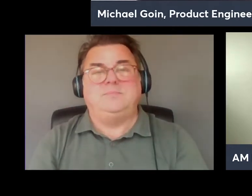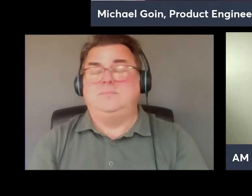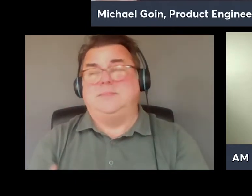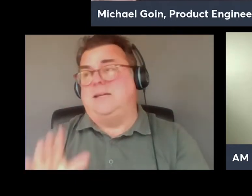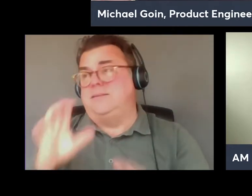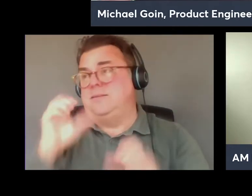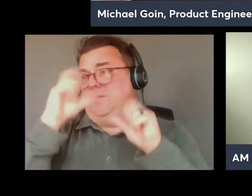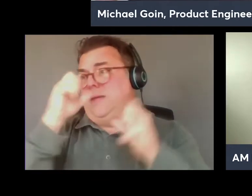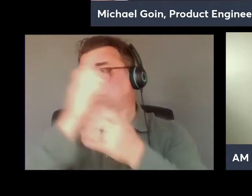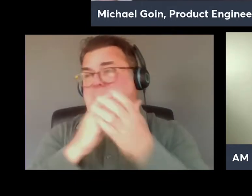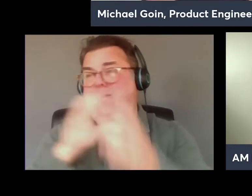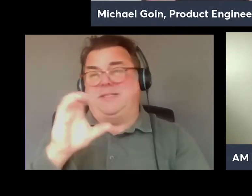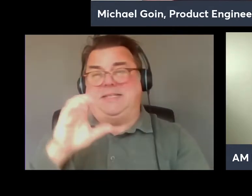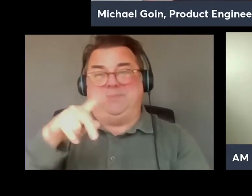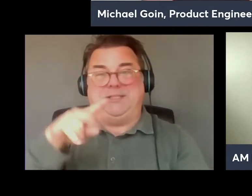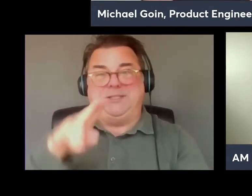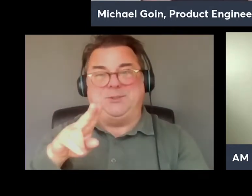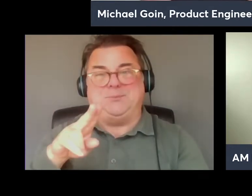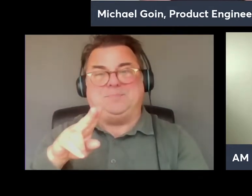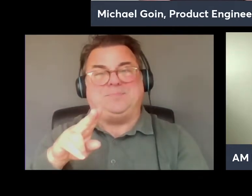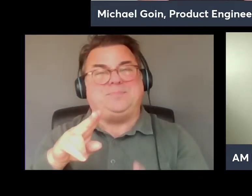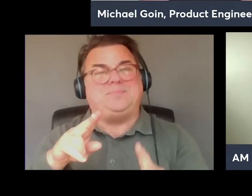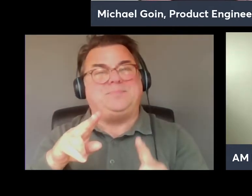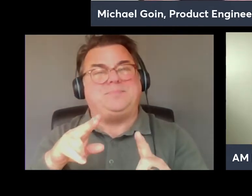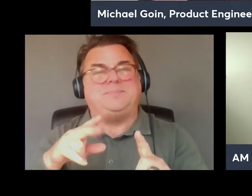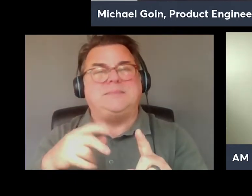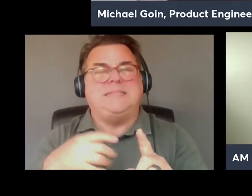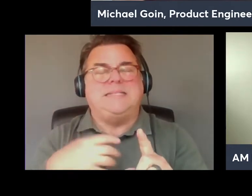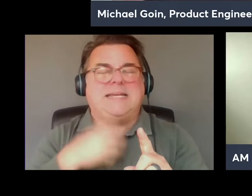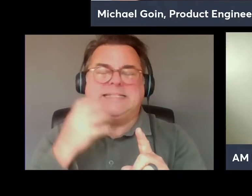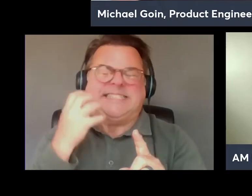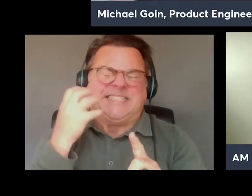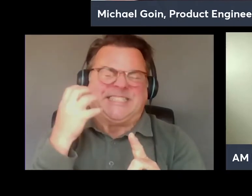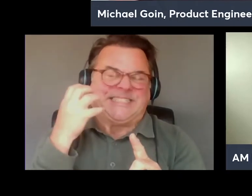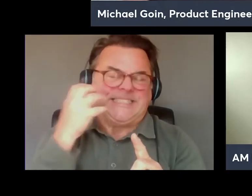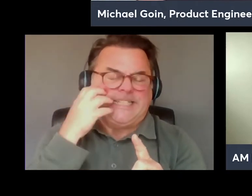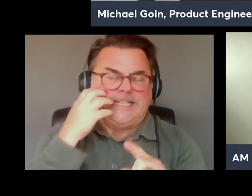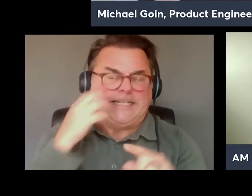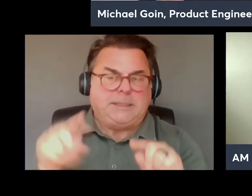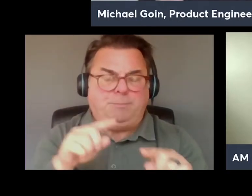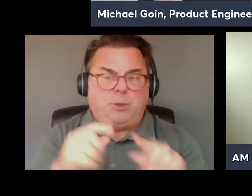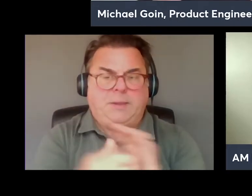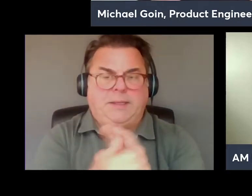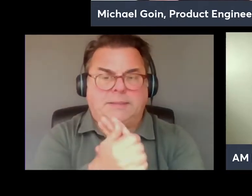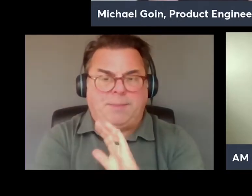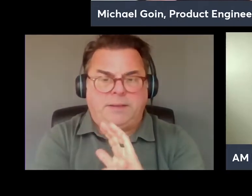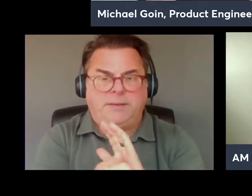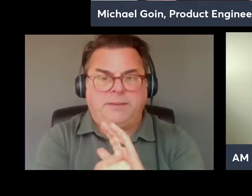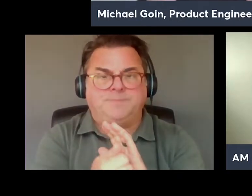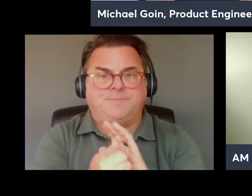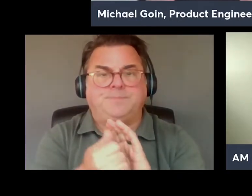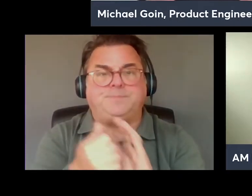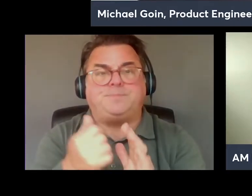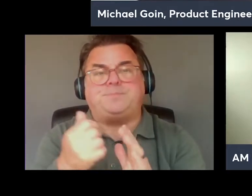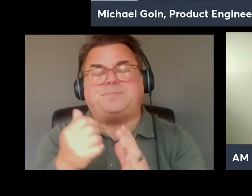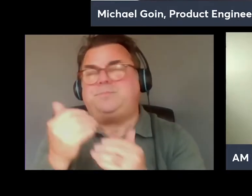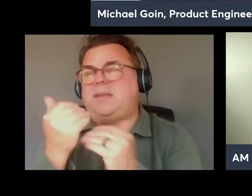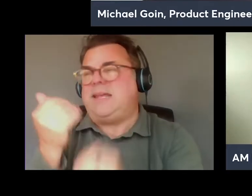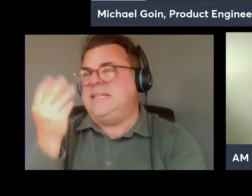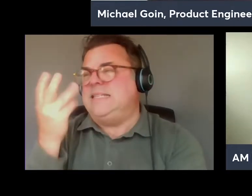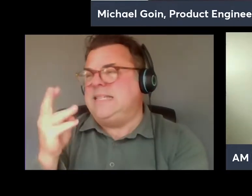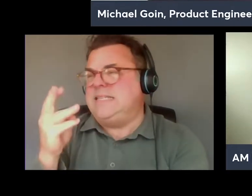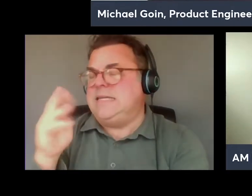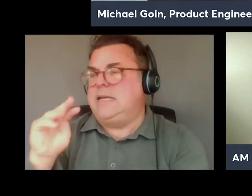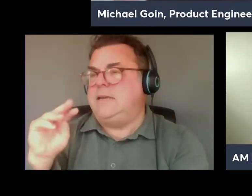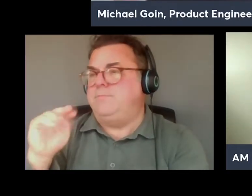GPUs sort of have like all this dense compute packed in together, but then maybe just 16 gigabytes of memory packed in against that. CPUs